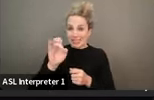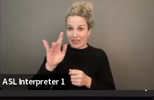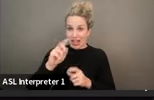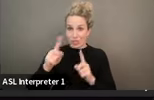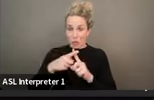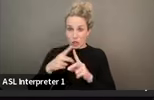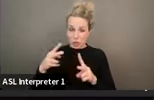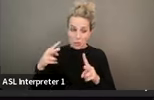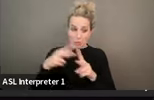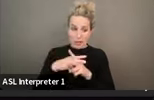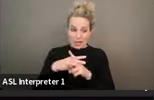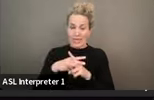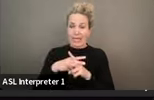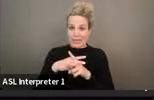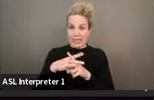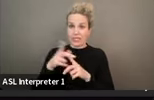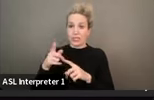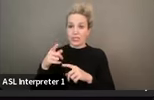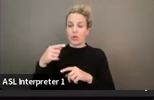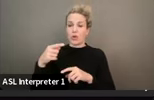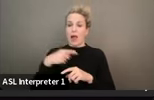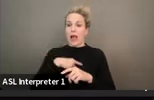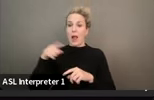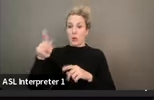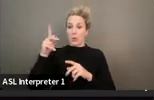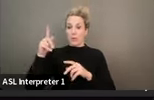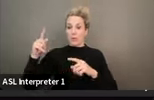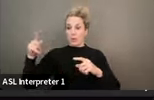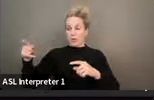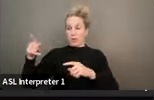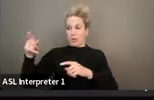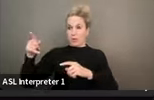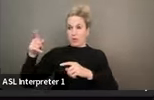into our colleague's wheelchair, Steven Spahn,